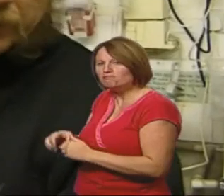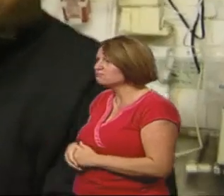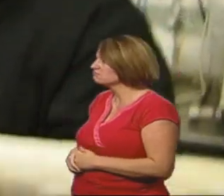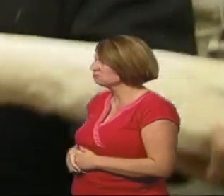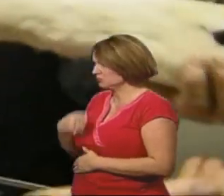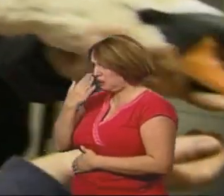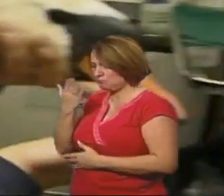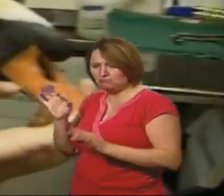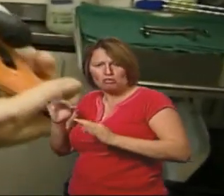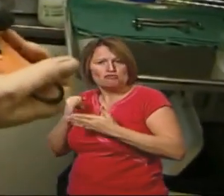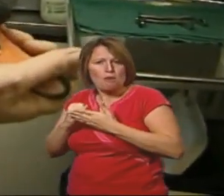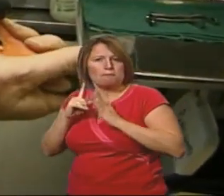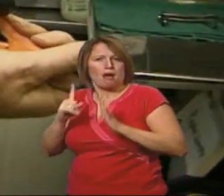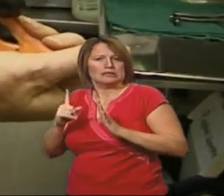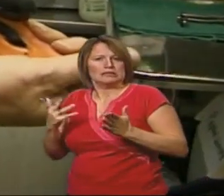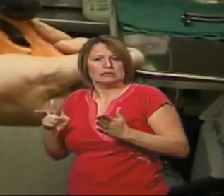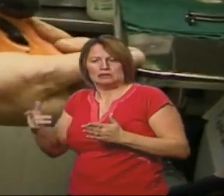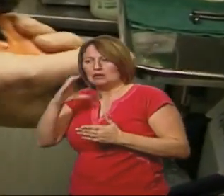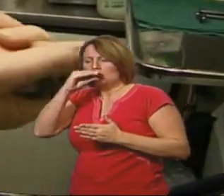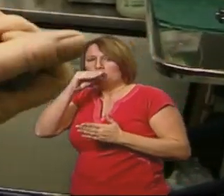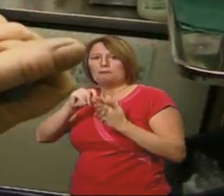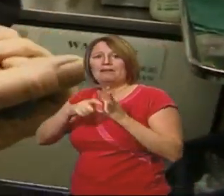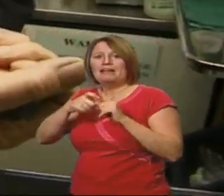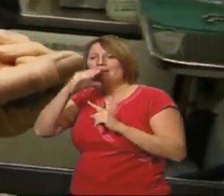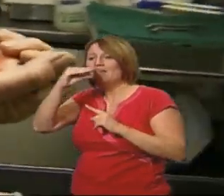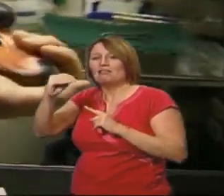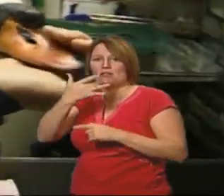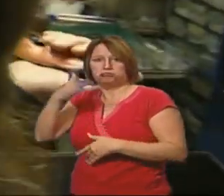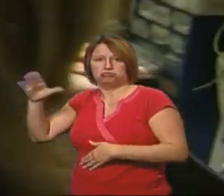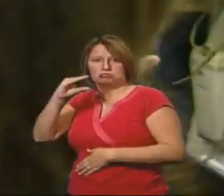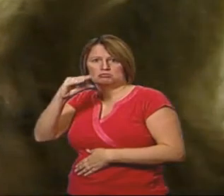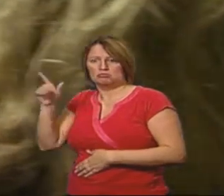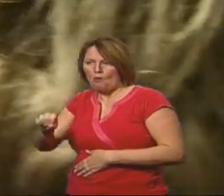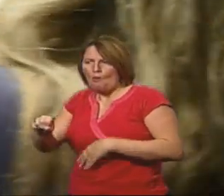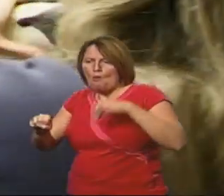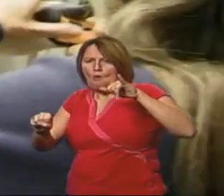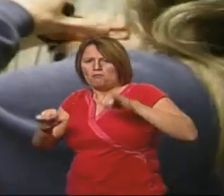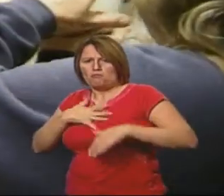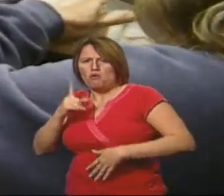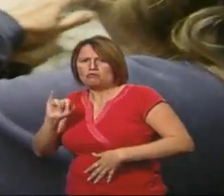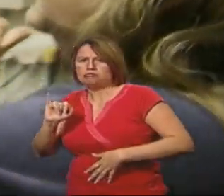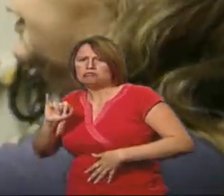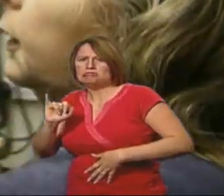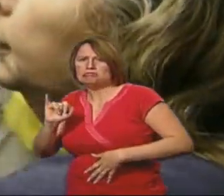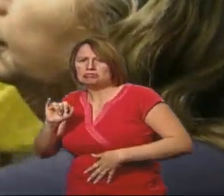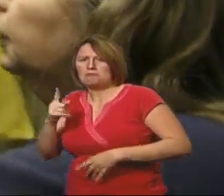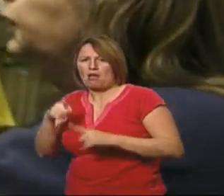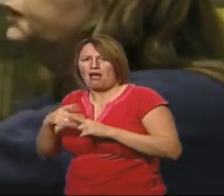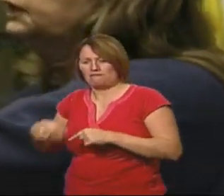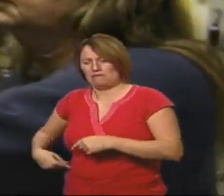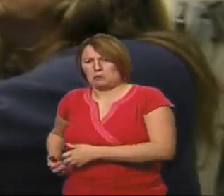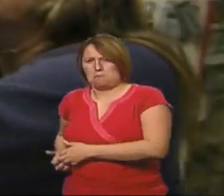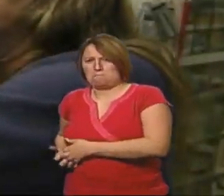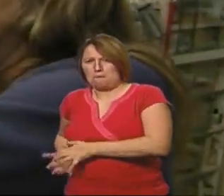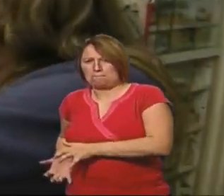off the beak. His legs Oh are the same. my God! He's got a gaping wound right underneath Pink, on his hasn't he? stomach. Oh, has